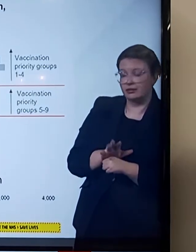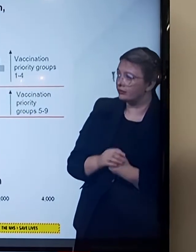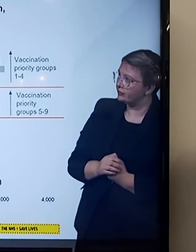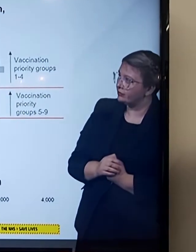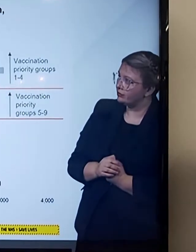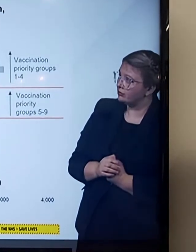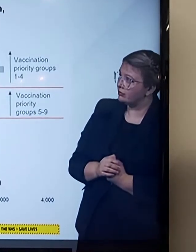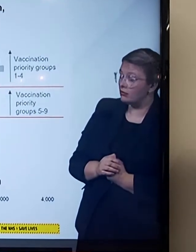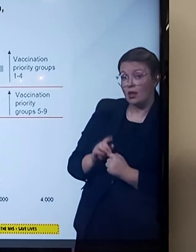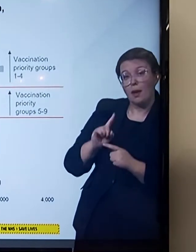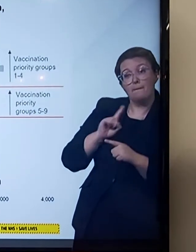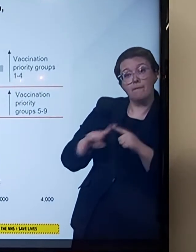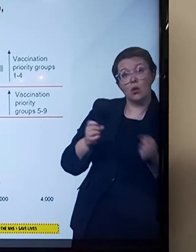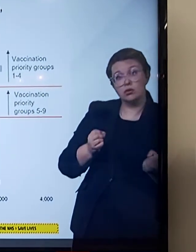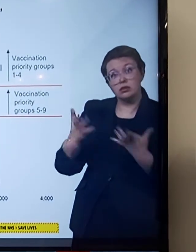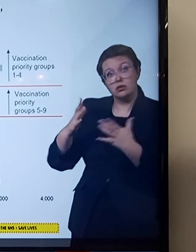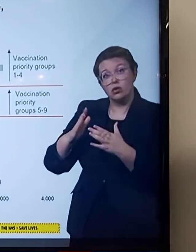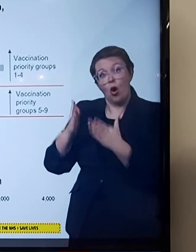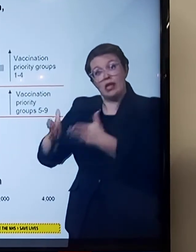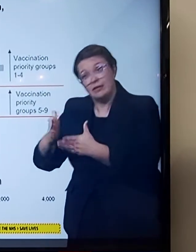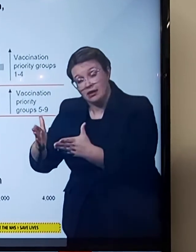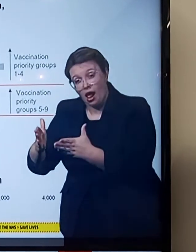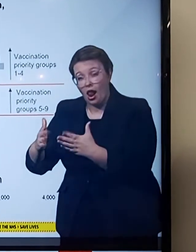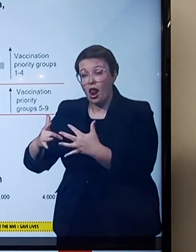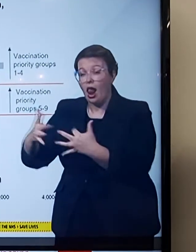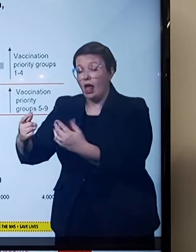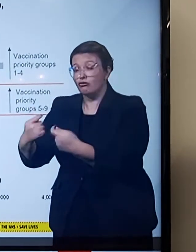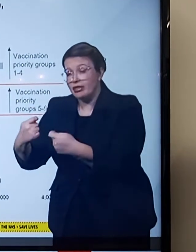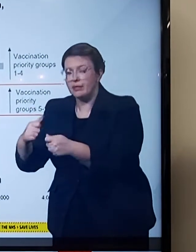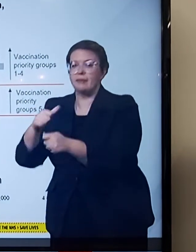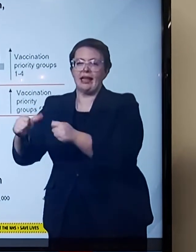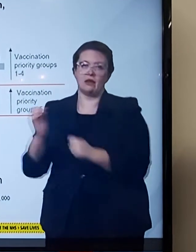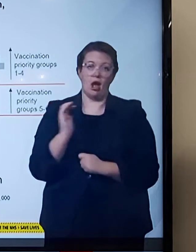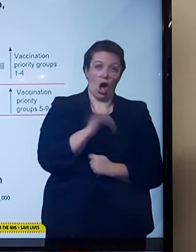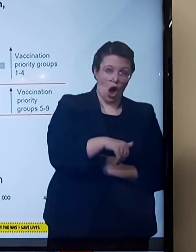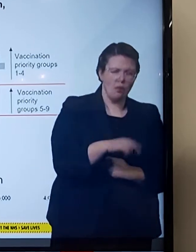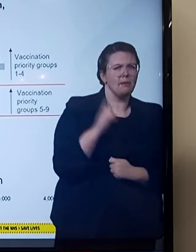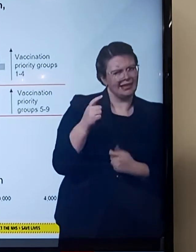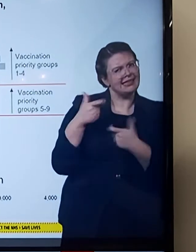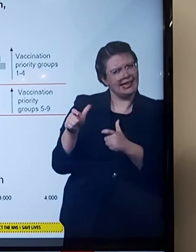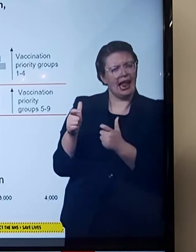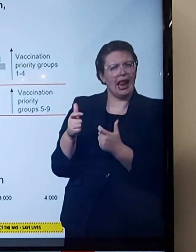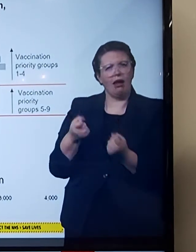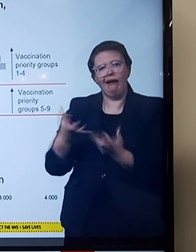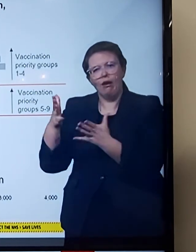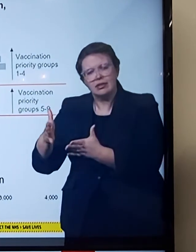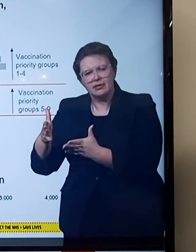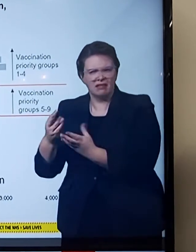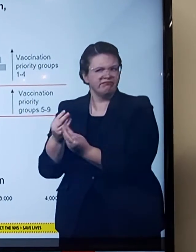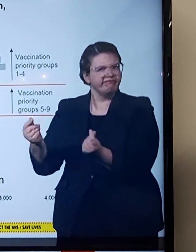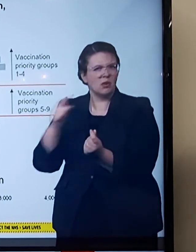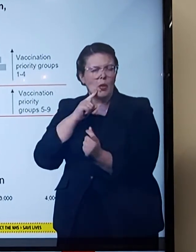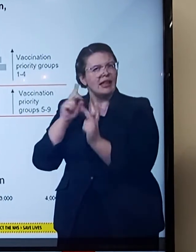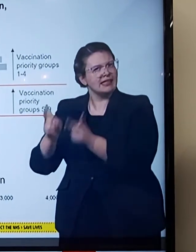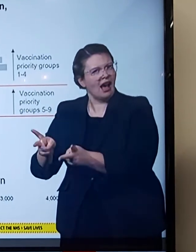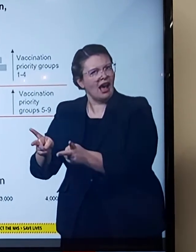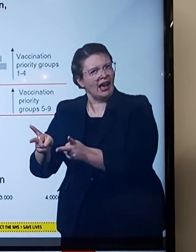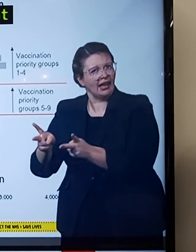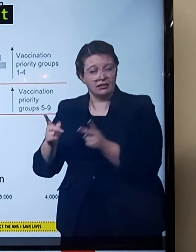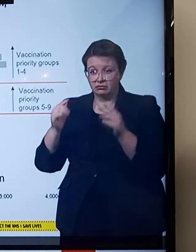still will come out of hospitals, a significant number of those will die. And if you take it down to